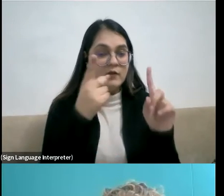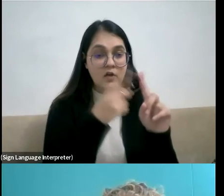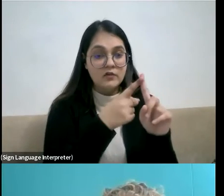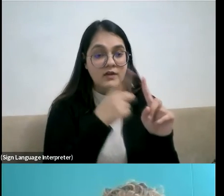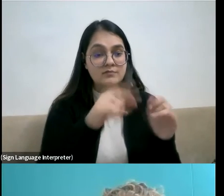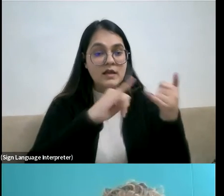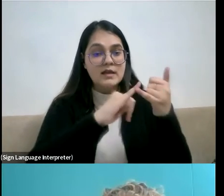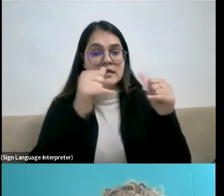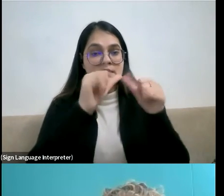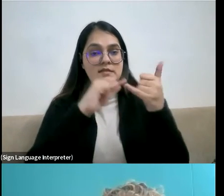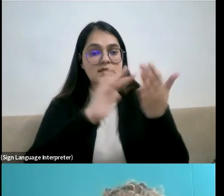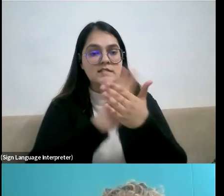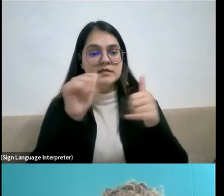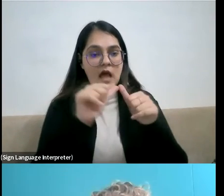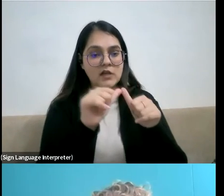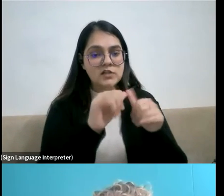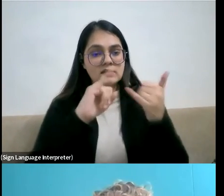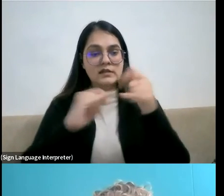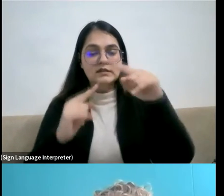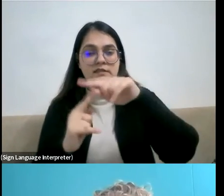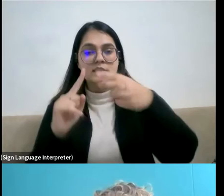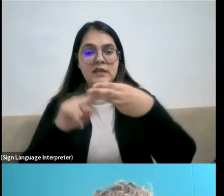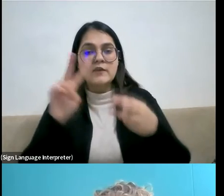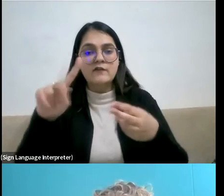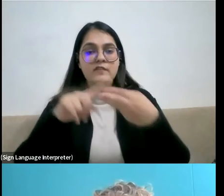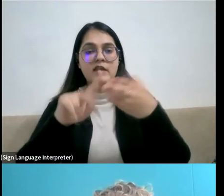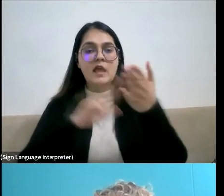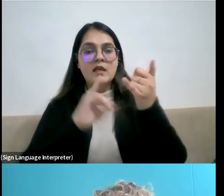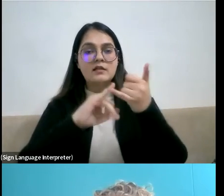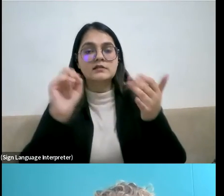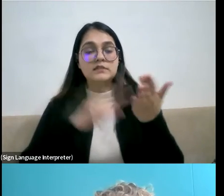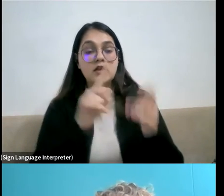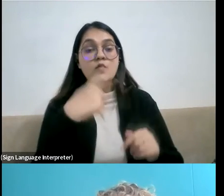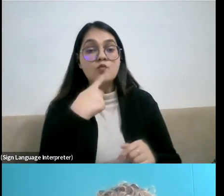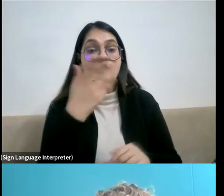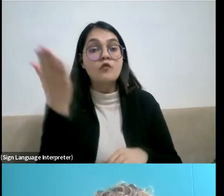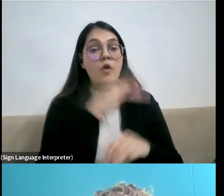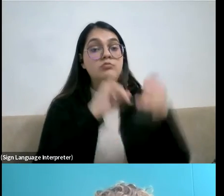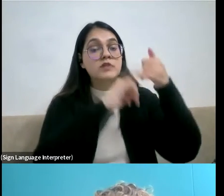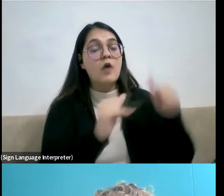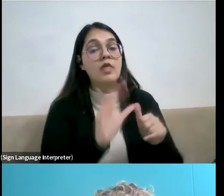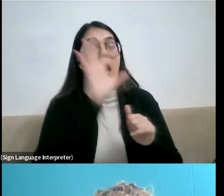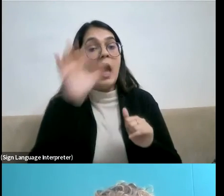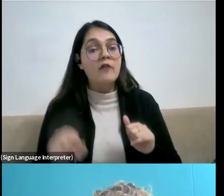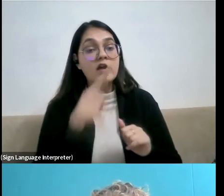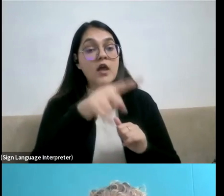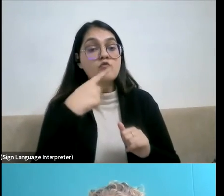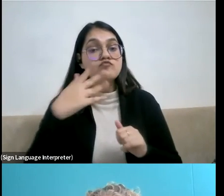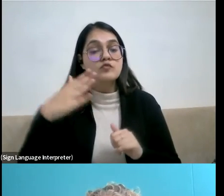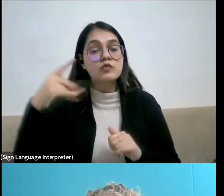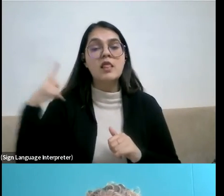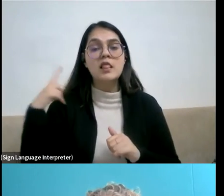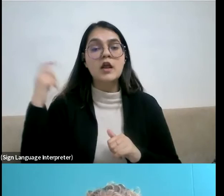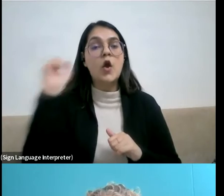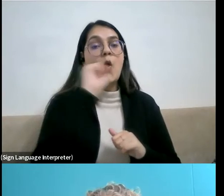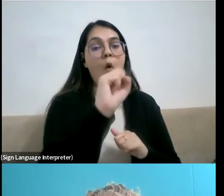Sasha Stevenson, who's joining us all the way from South Africa. She is the head of health at Section 27, which is